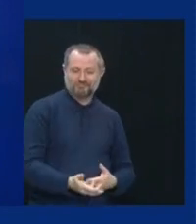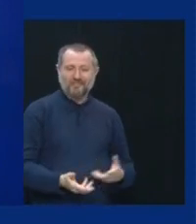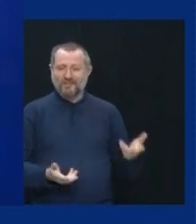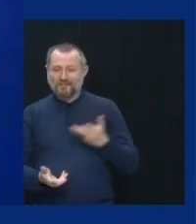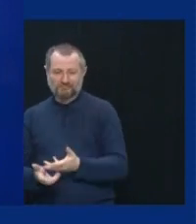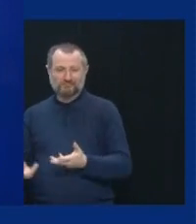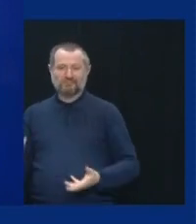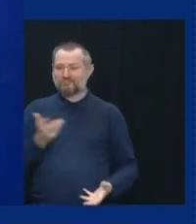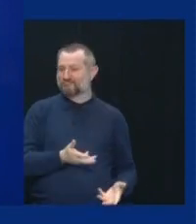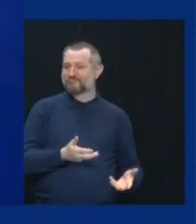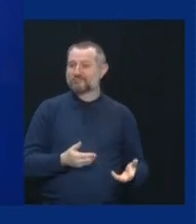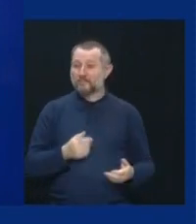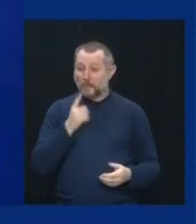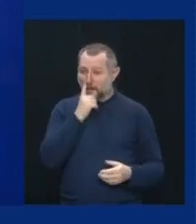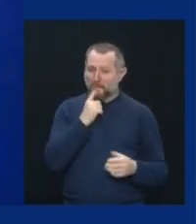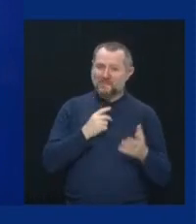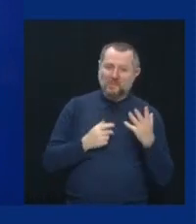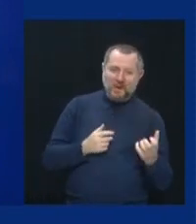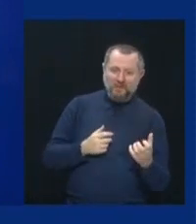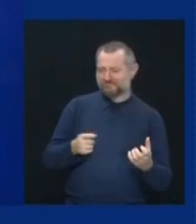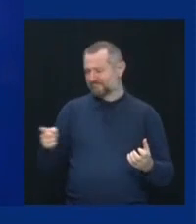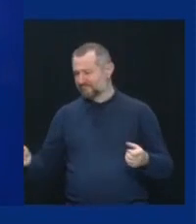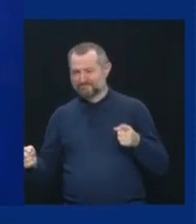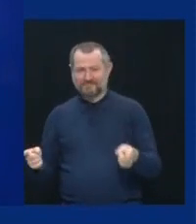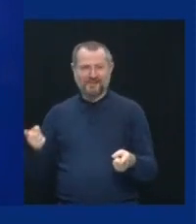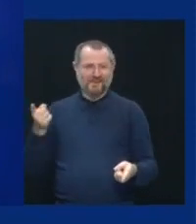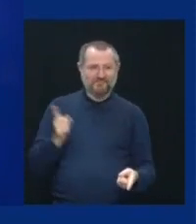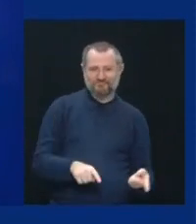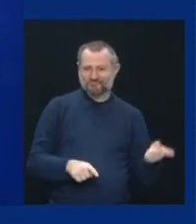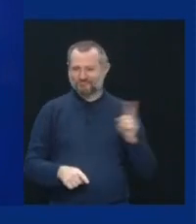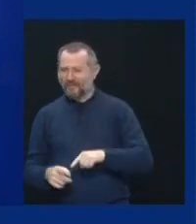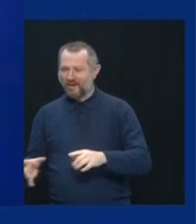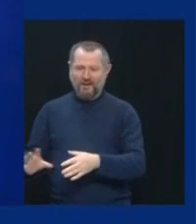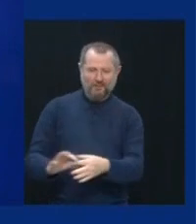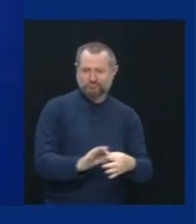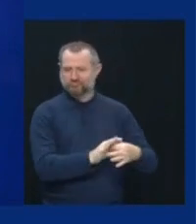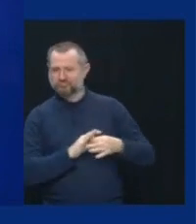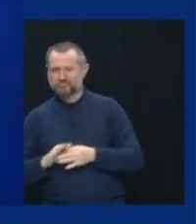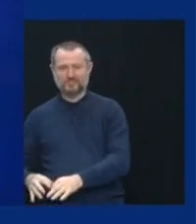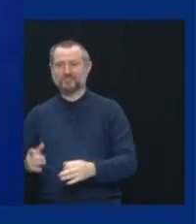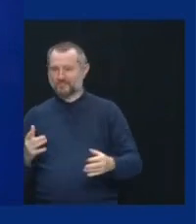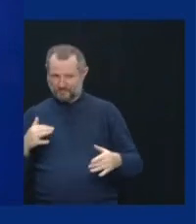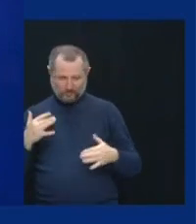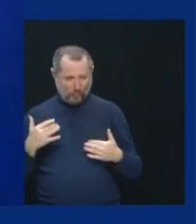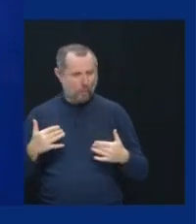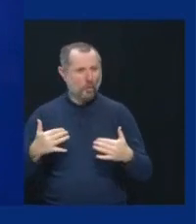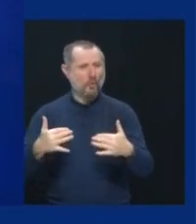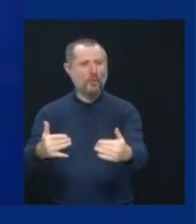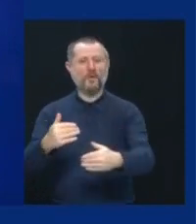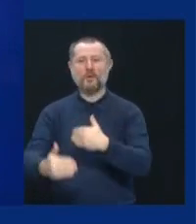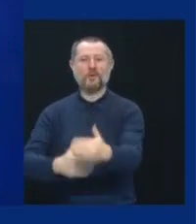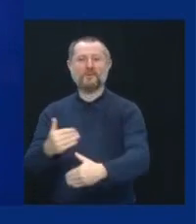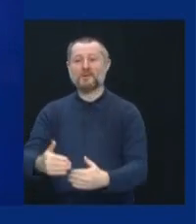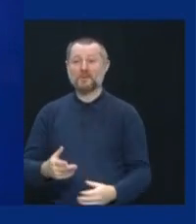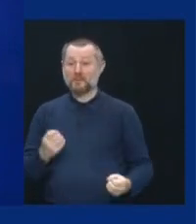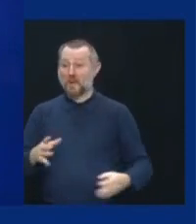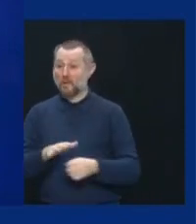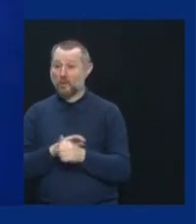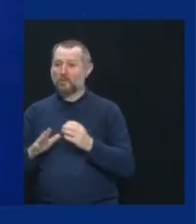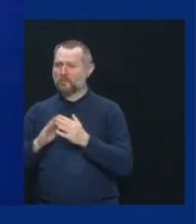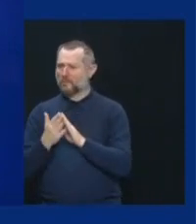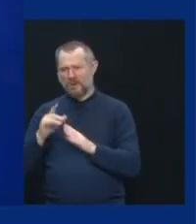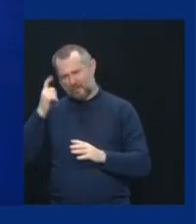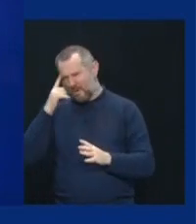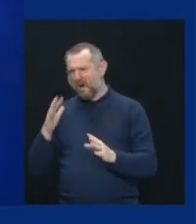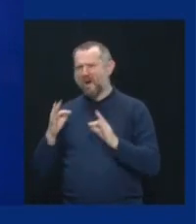come to a collaborative and a consensus, and let's move on. Many local governments are doing a great job. And